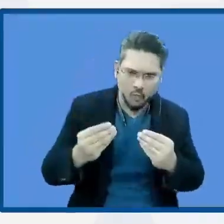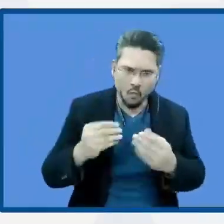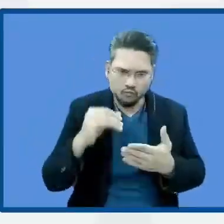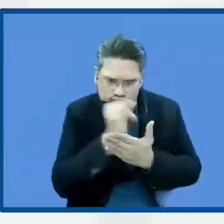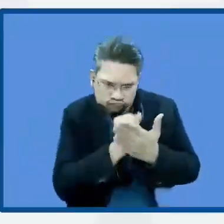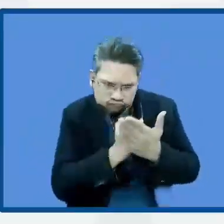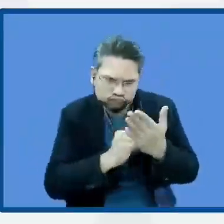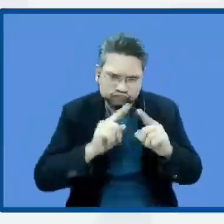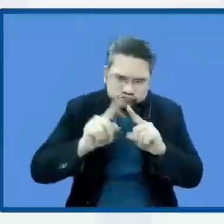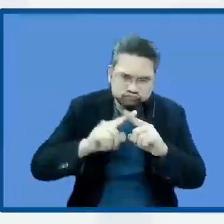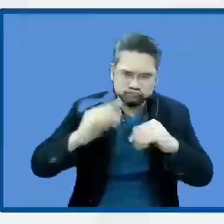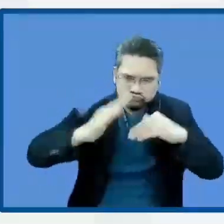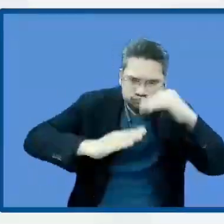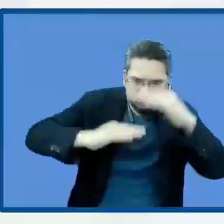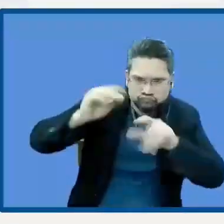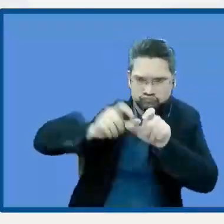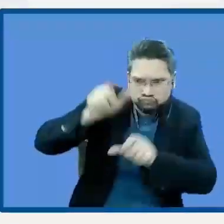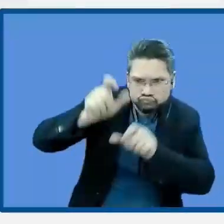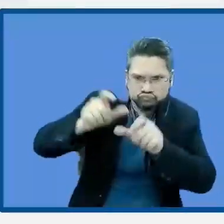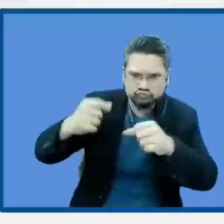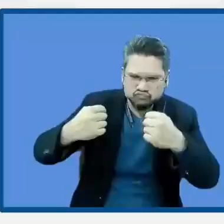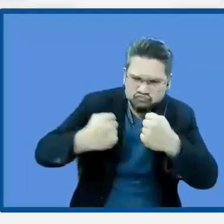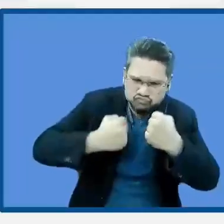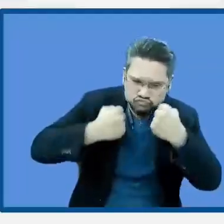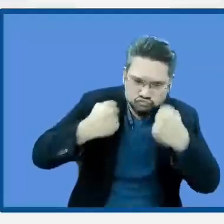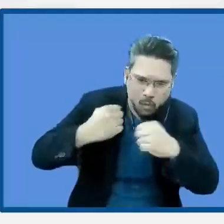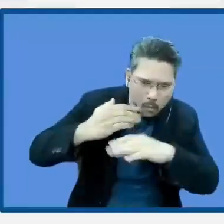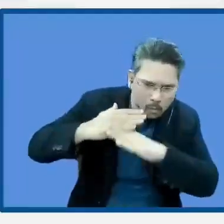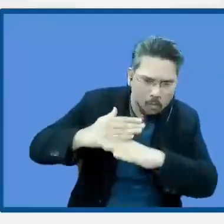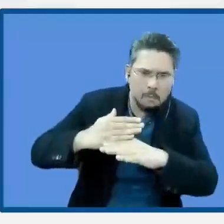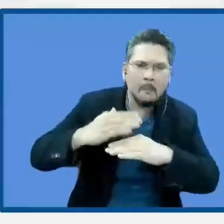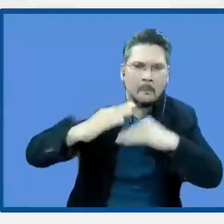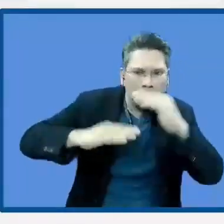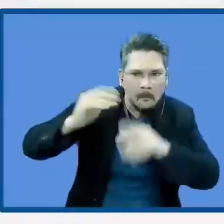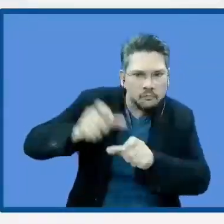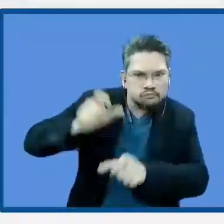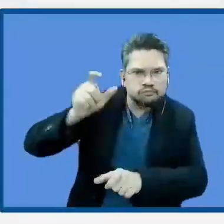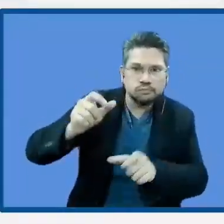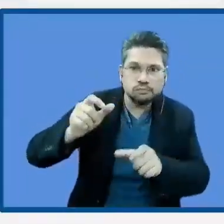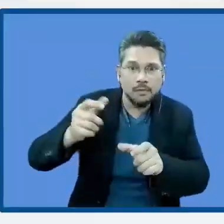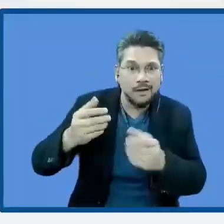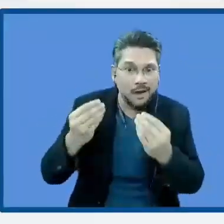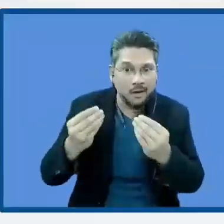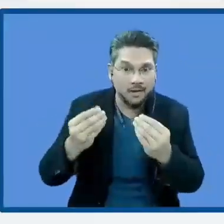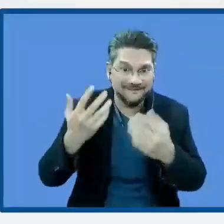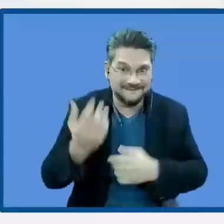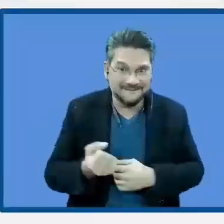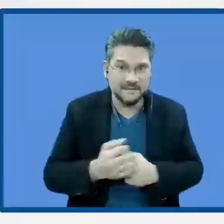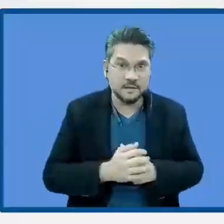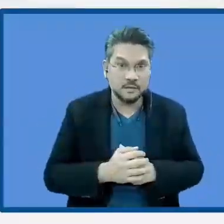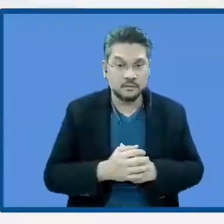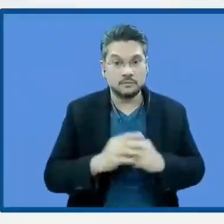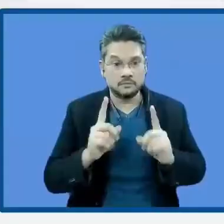infrastructures that are resilient. As for investment, the trend is,